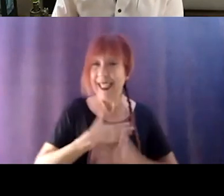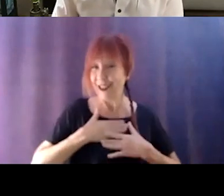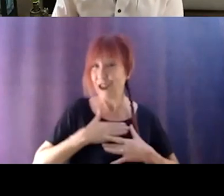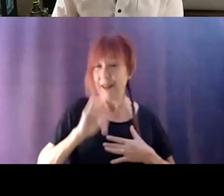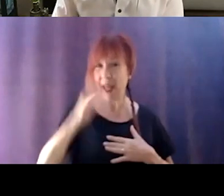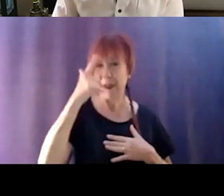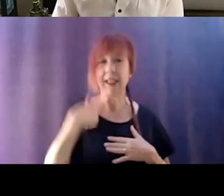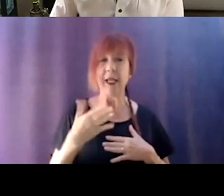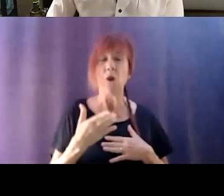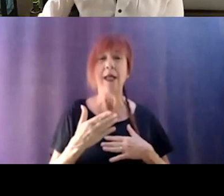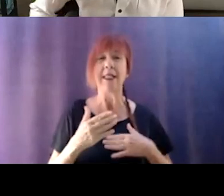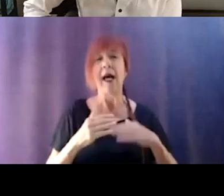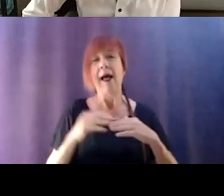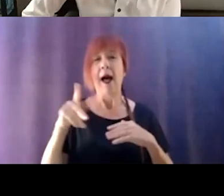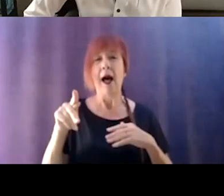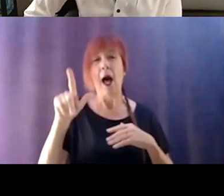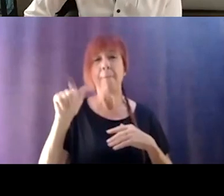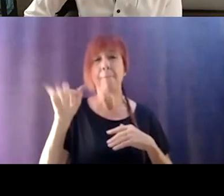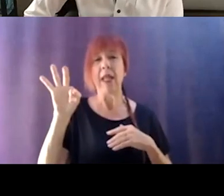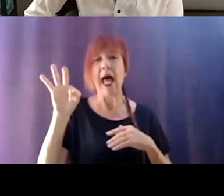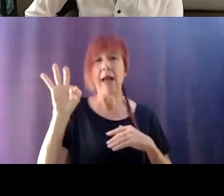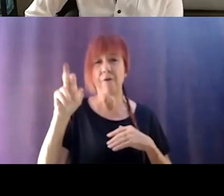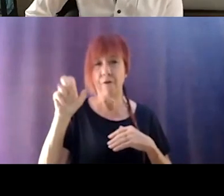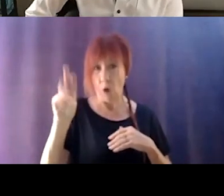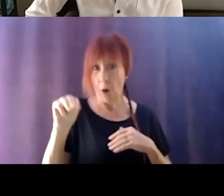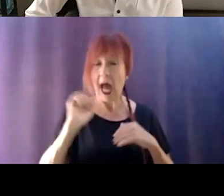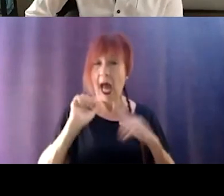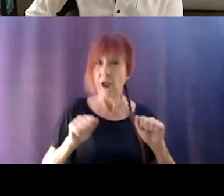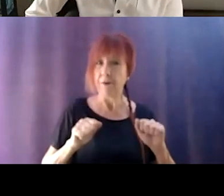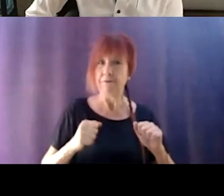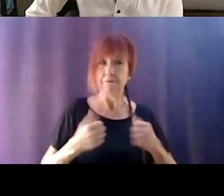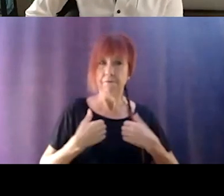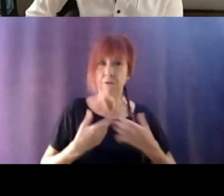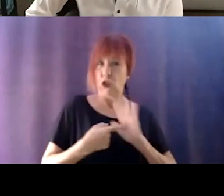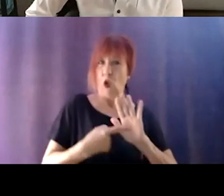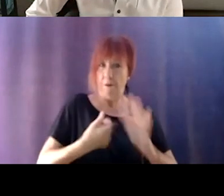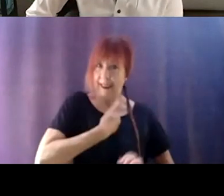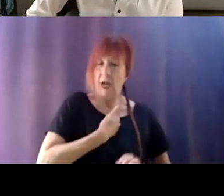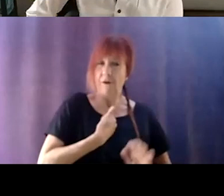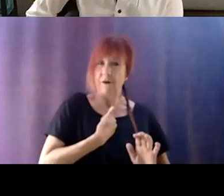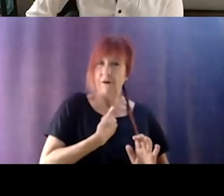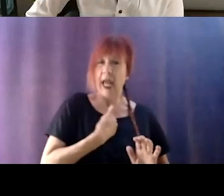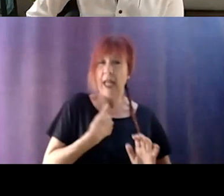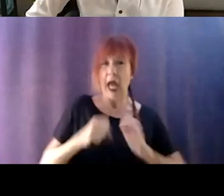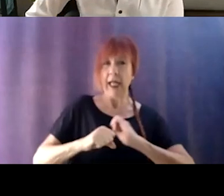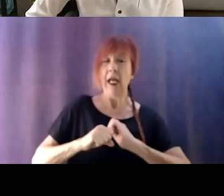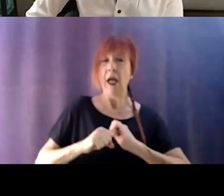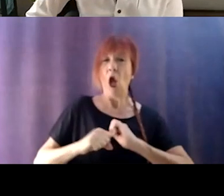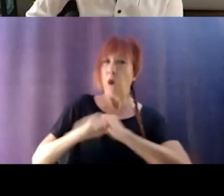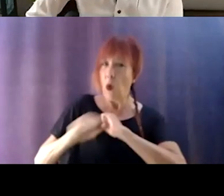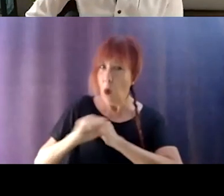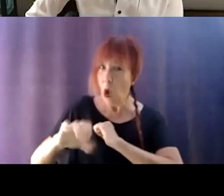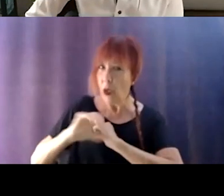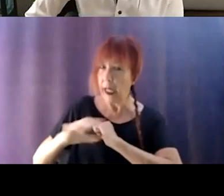platform I could be myself. And it's what in a way, I promoted to people to be themselves.